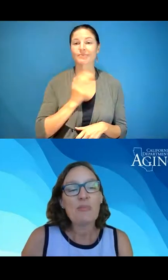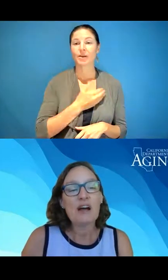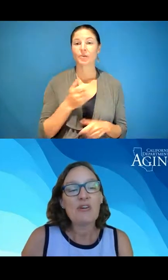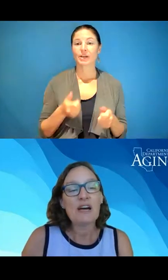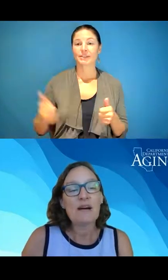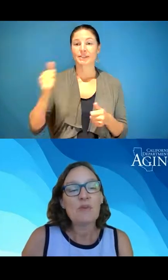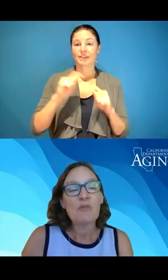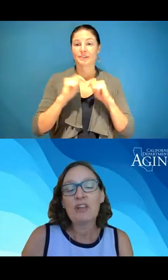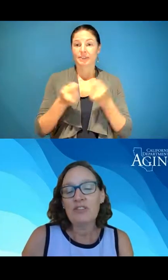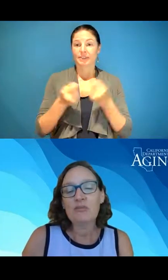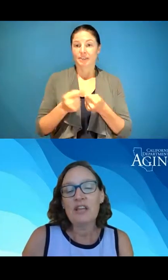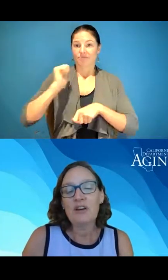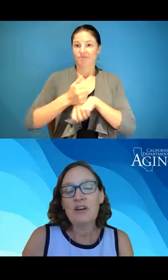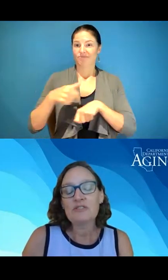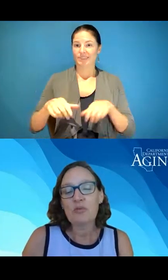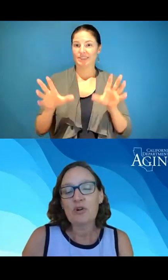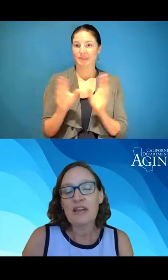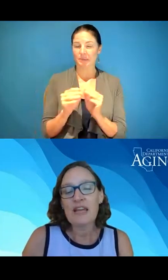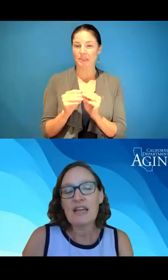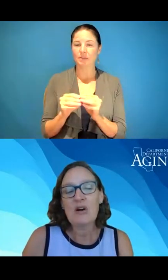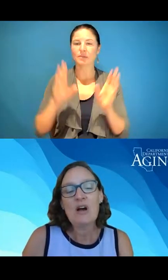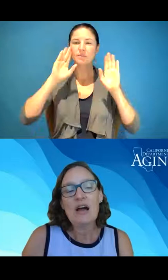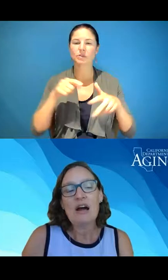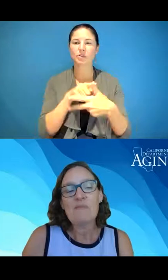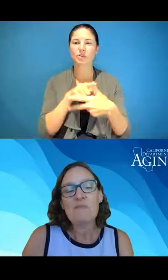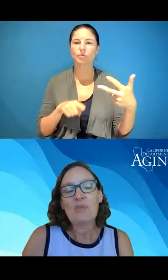talk about really the three areas of work right now,